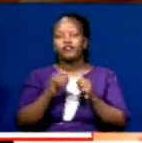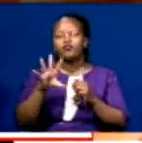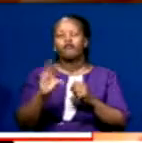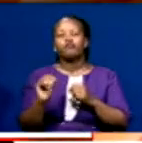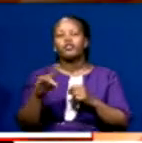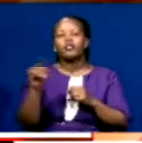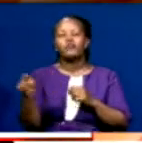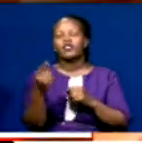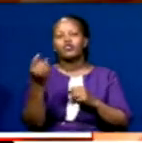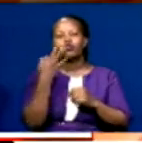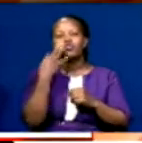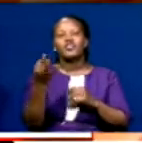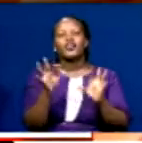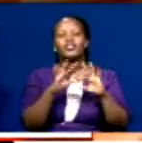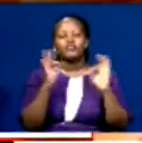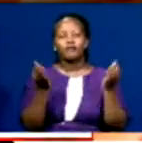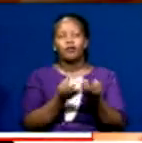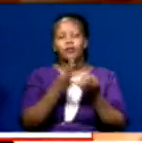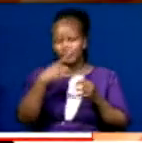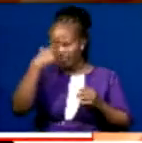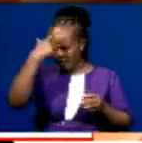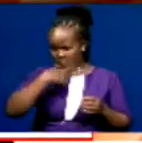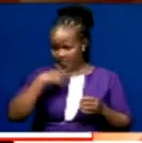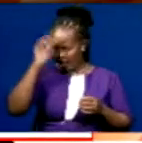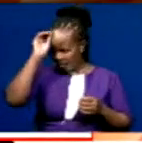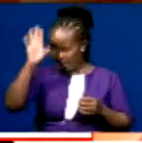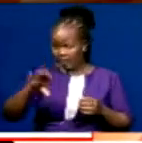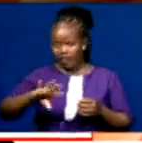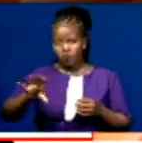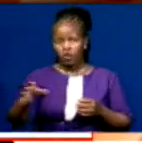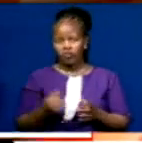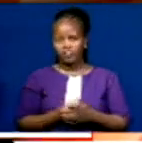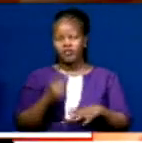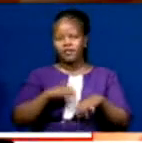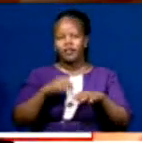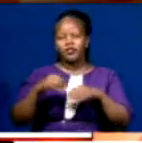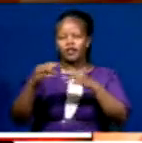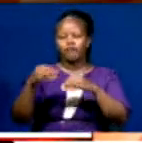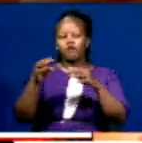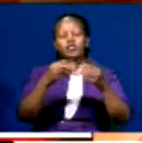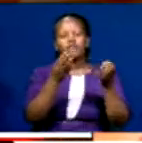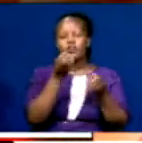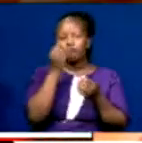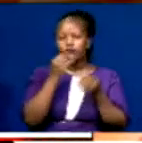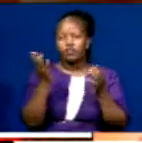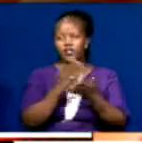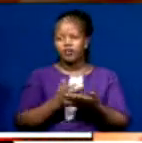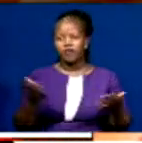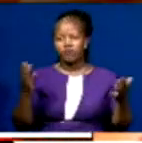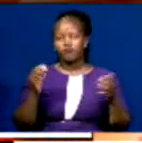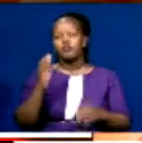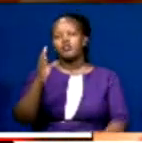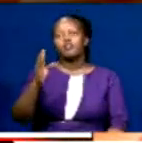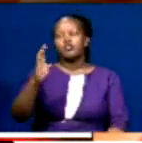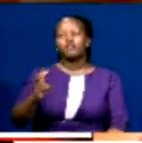vulnerable families in Thika, Kiambu County. Speaking while distributing the foodstuff, Bimal Shah, who is also the CEO of